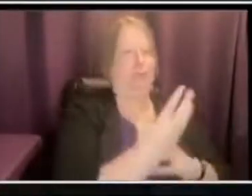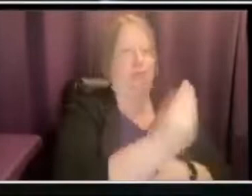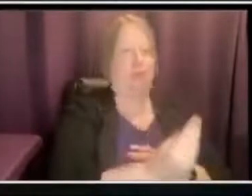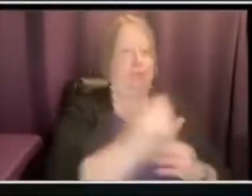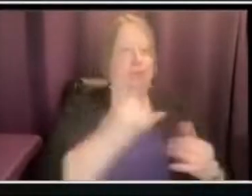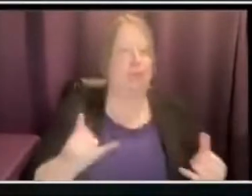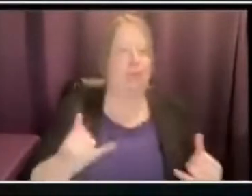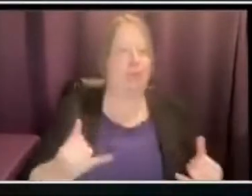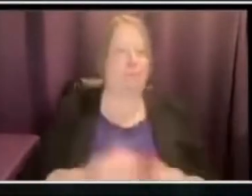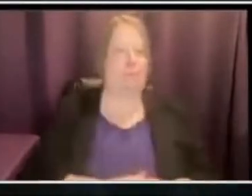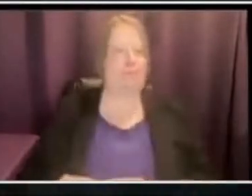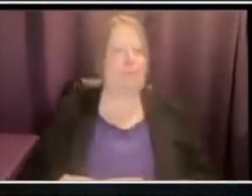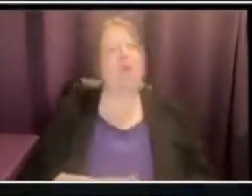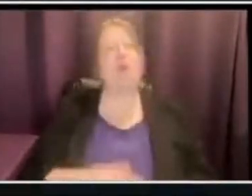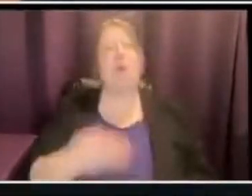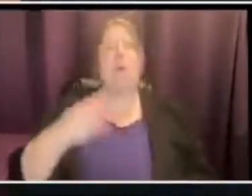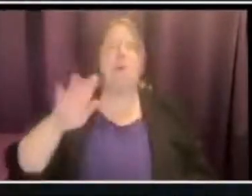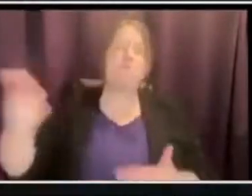Hey!